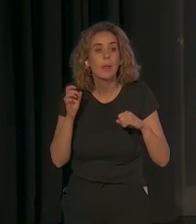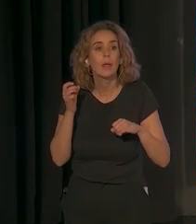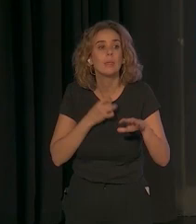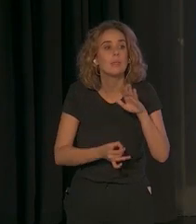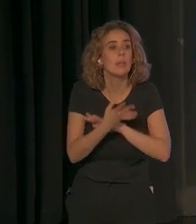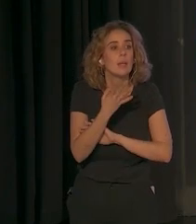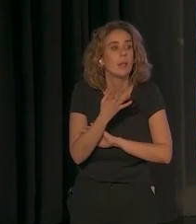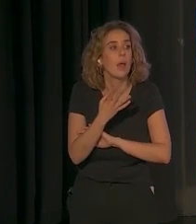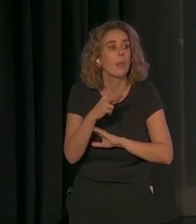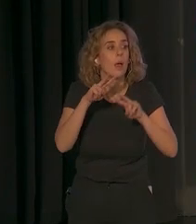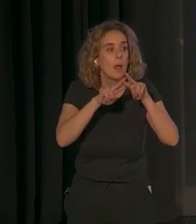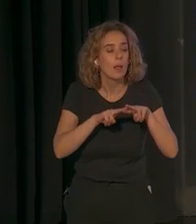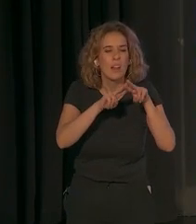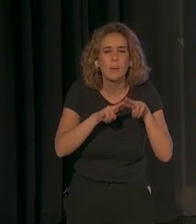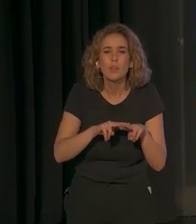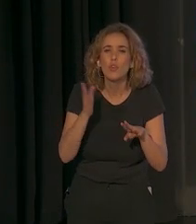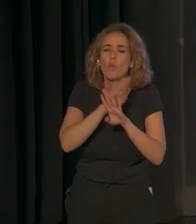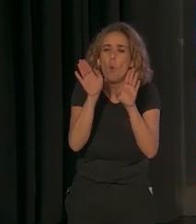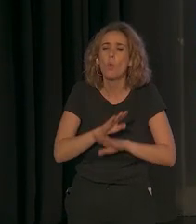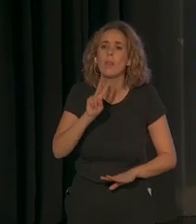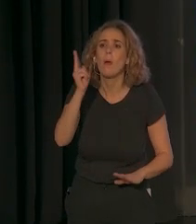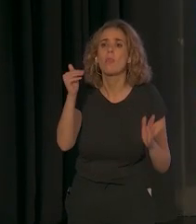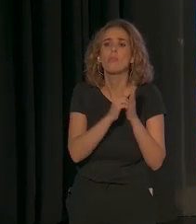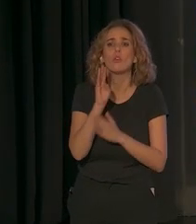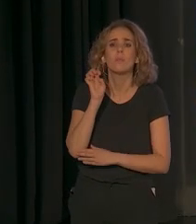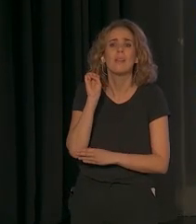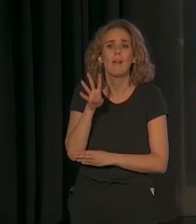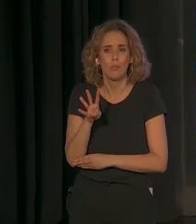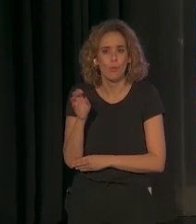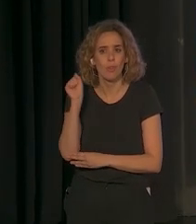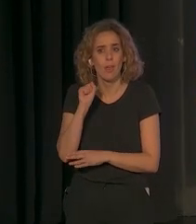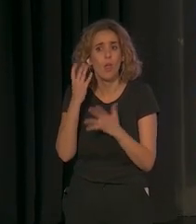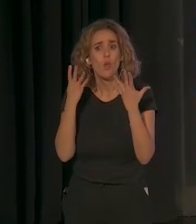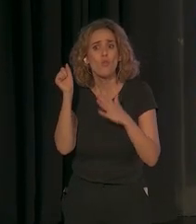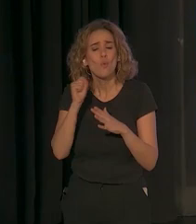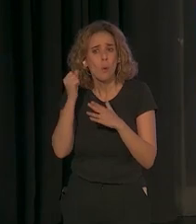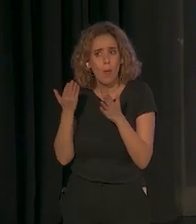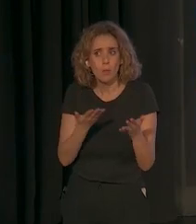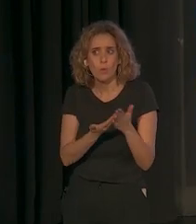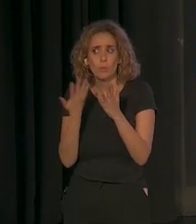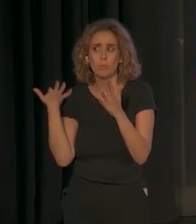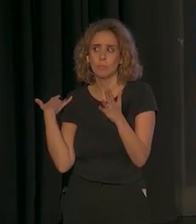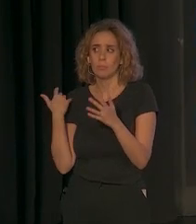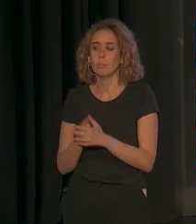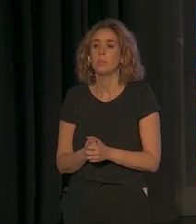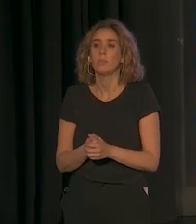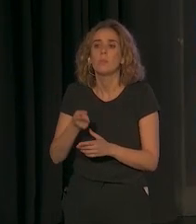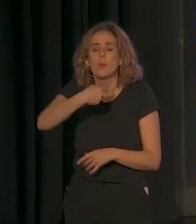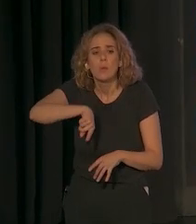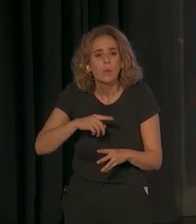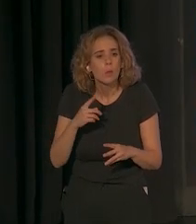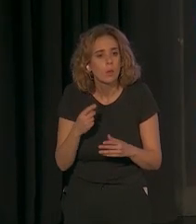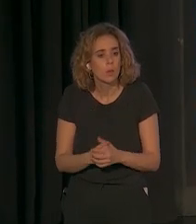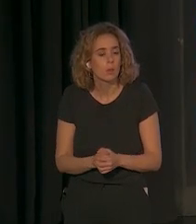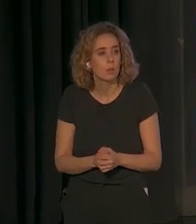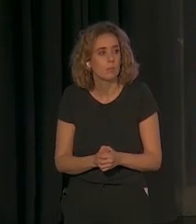were created in the previous review in 2014, 9 years have gone by, is there something